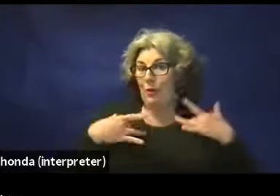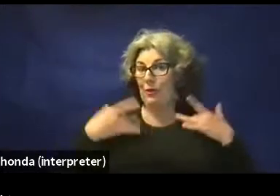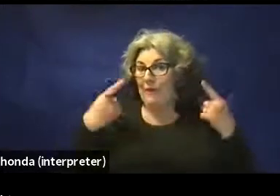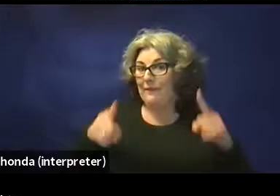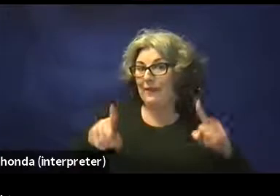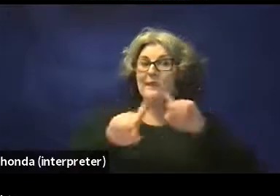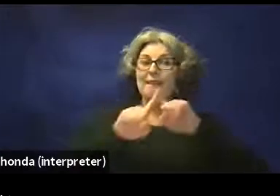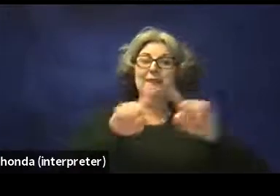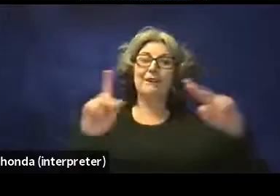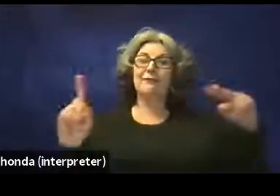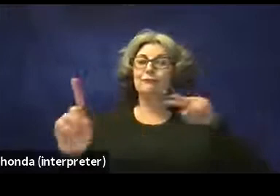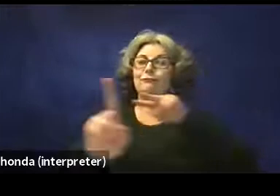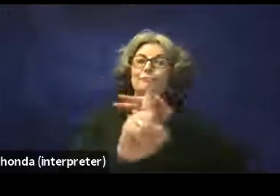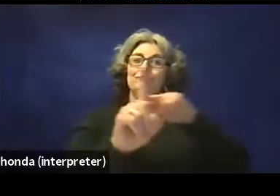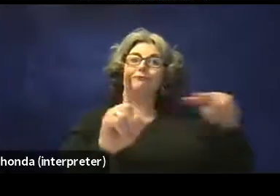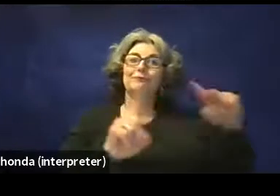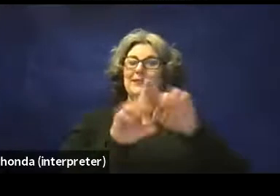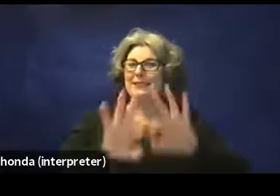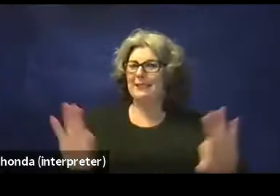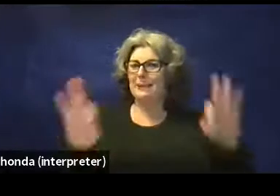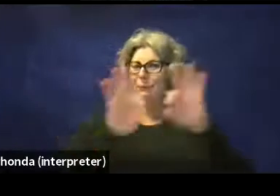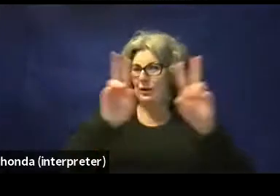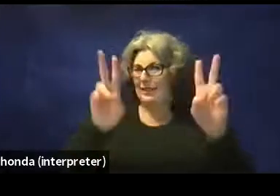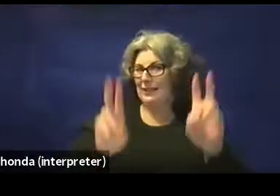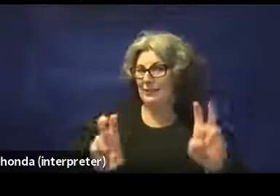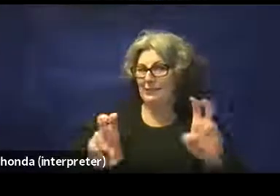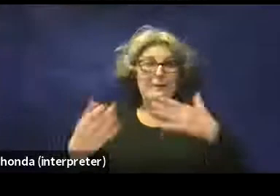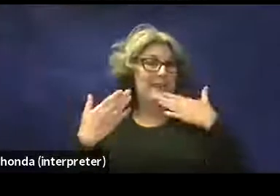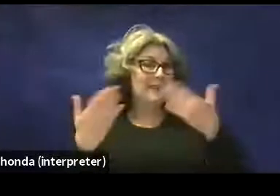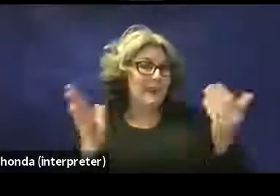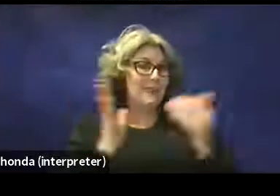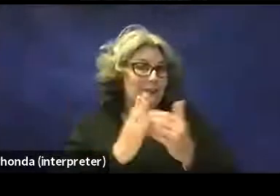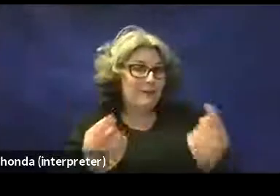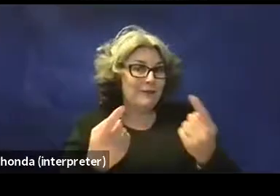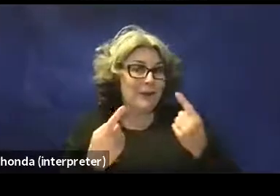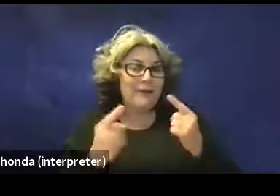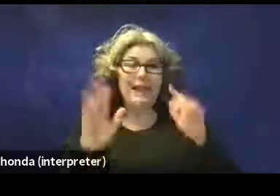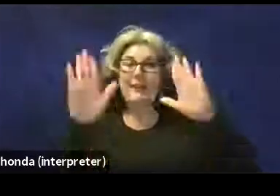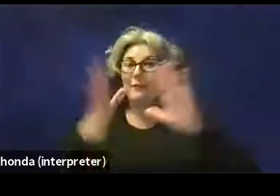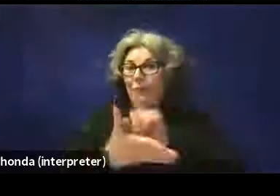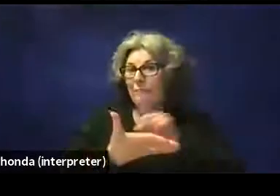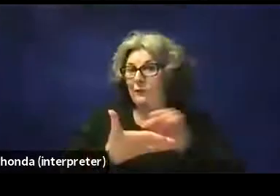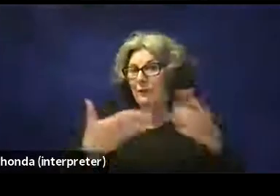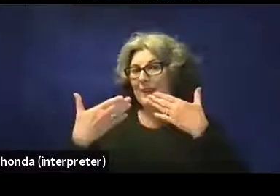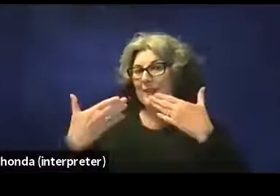different perspectives in on these important issues. So thanks again for coming and have a wonderful week.